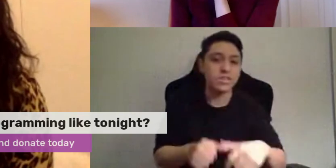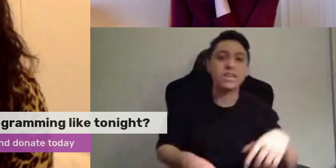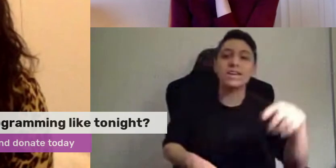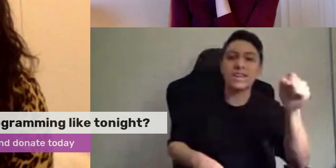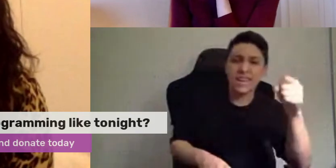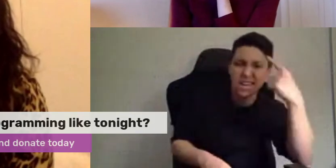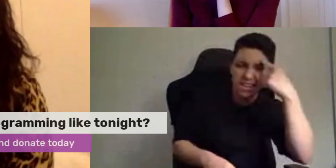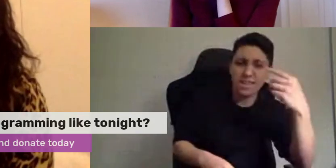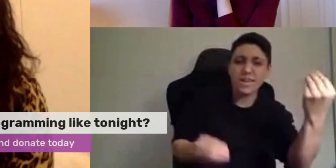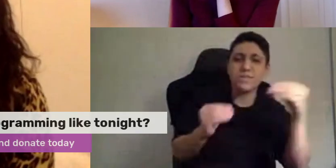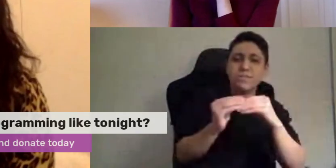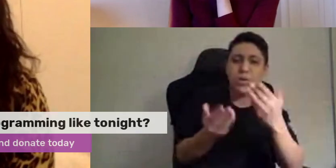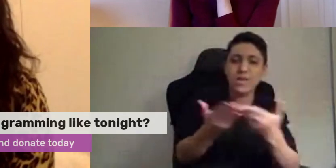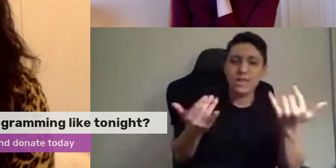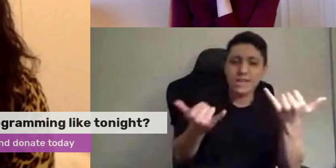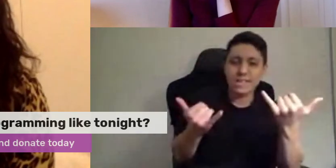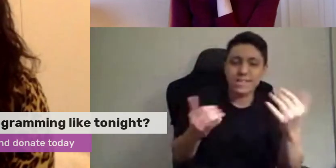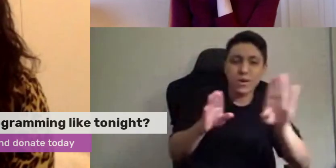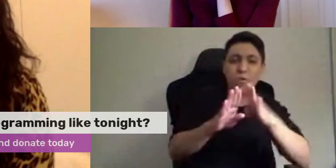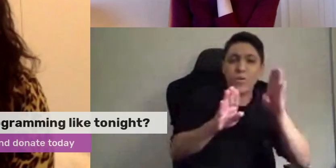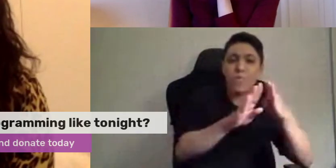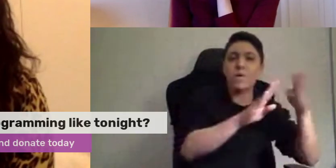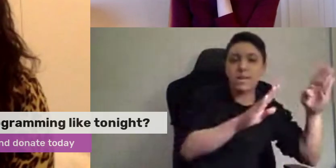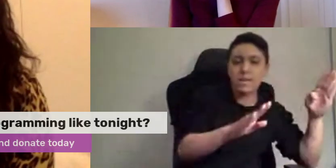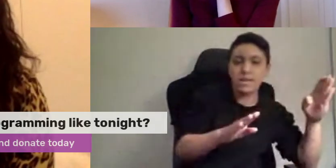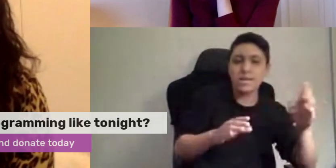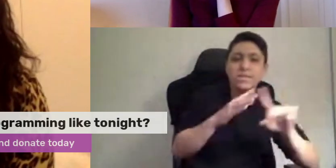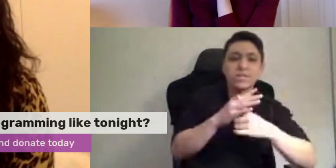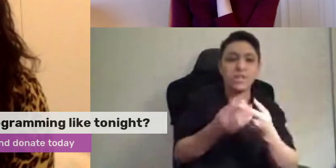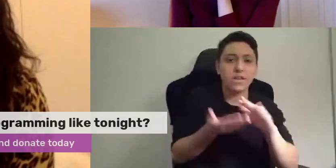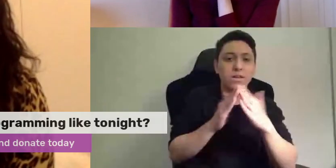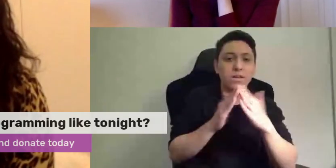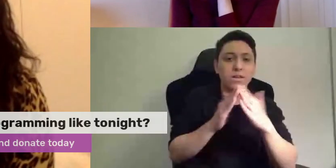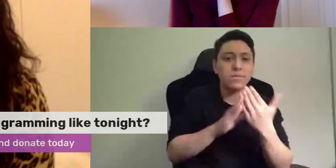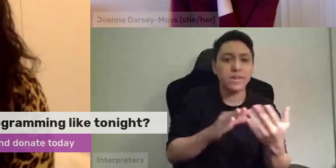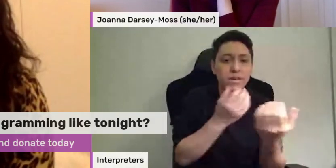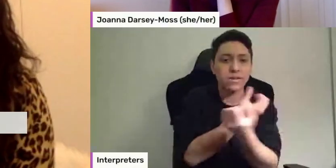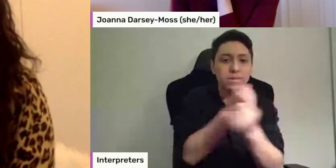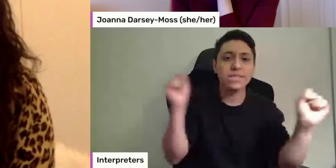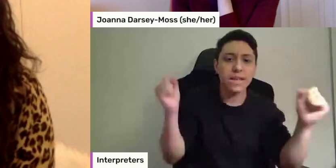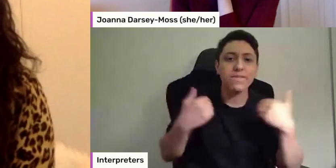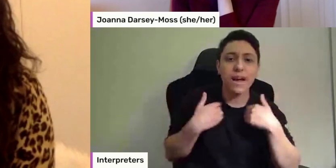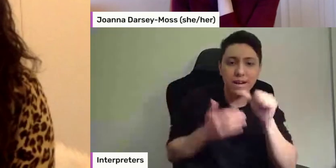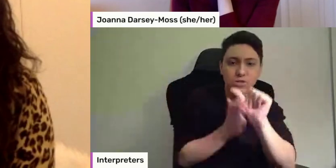open up and it's starting to be more safe again to have surgery. Yeah.